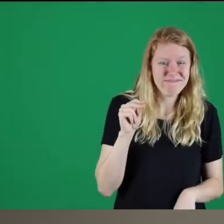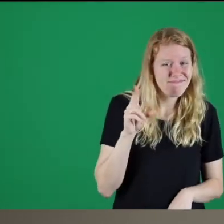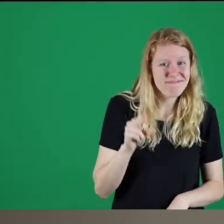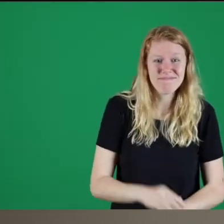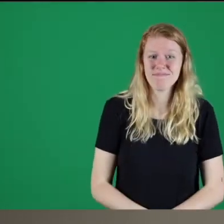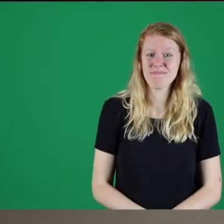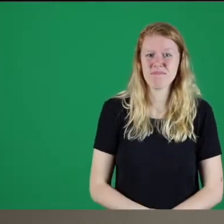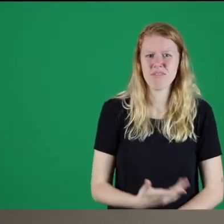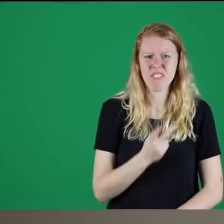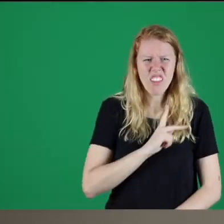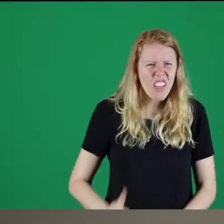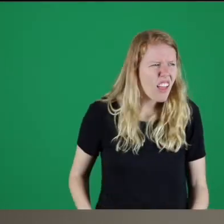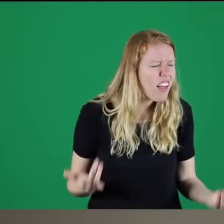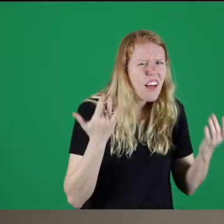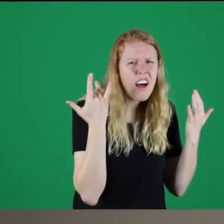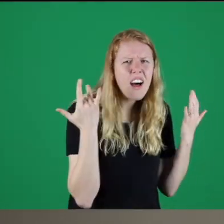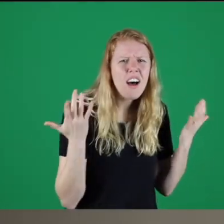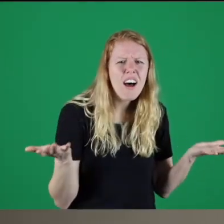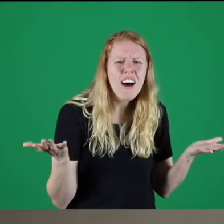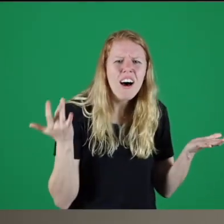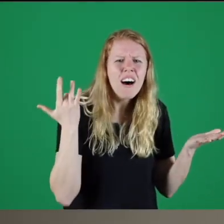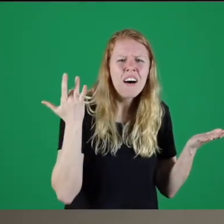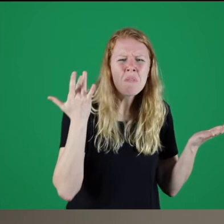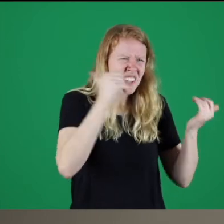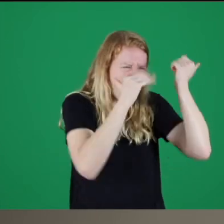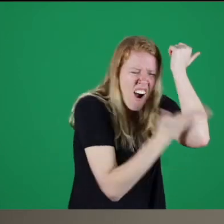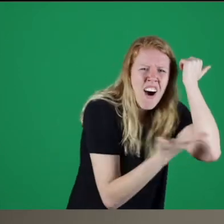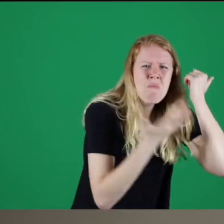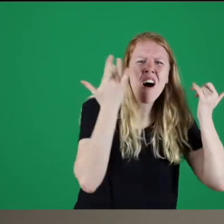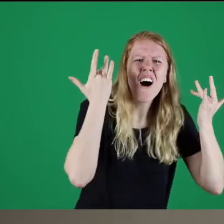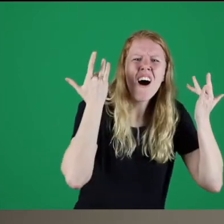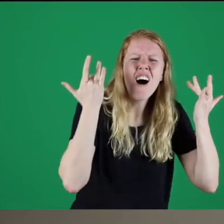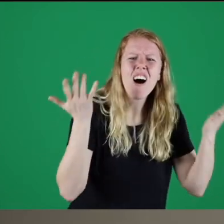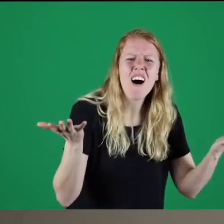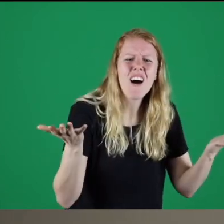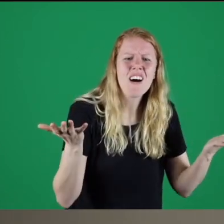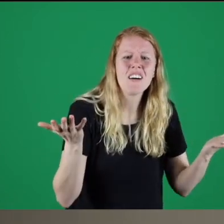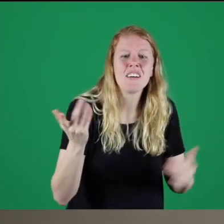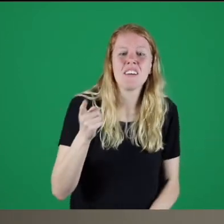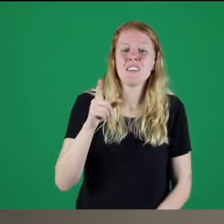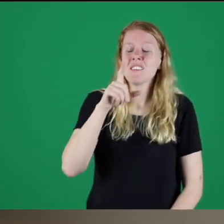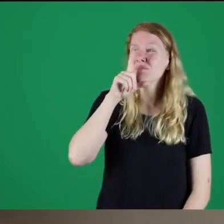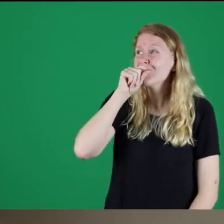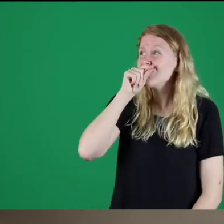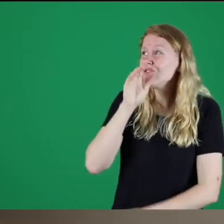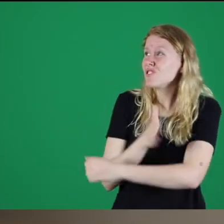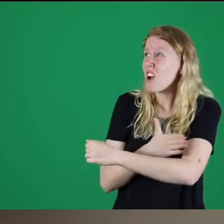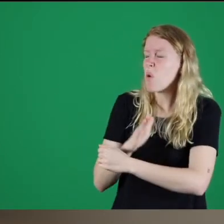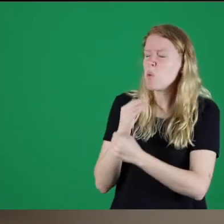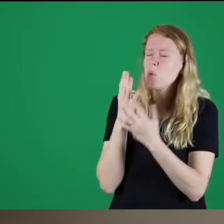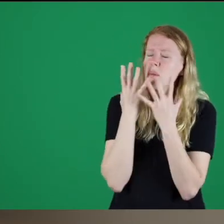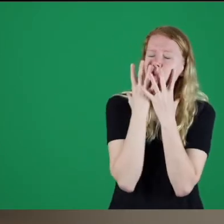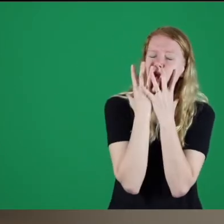not." And the king said, "But why not? Why did you not chop down the baobab tree?" And the strong women said, "The